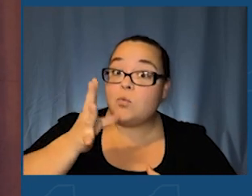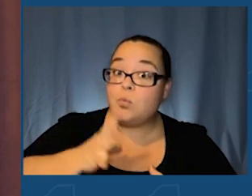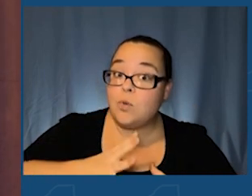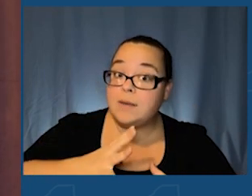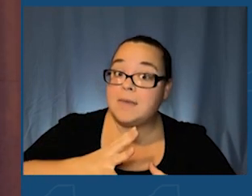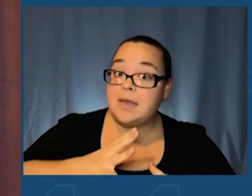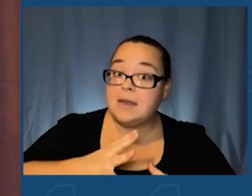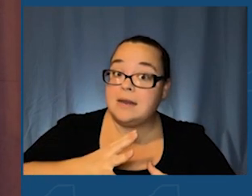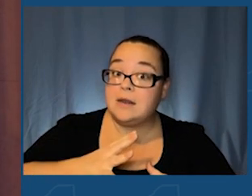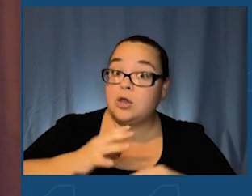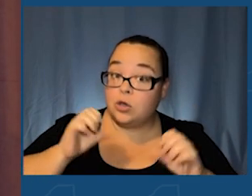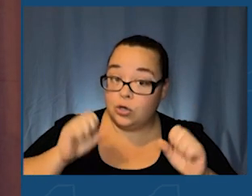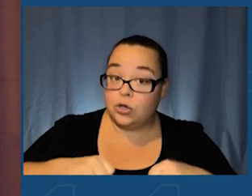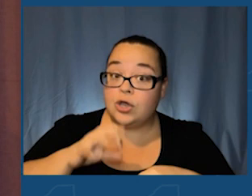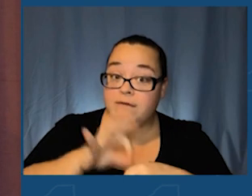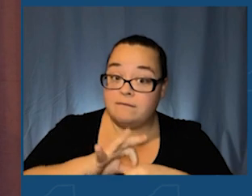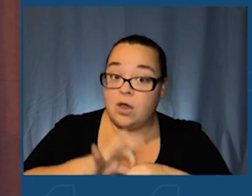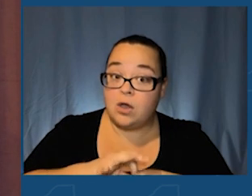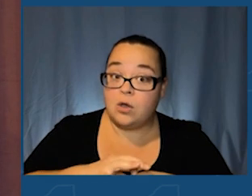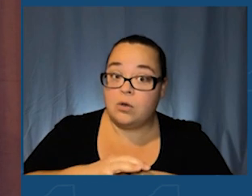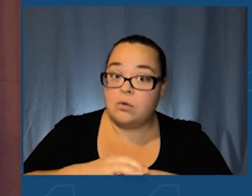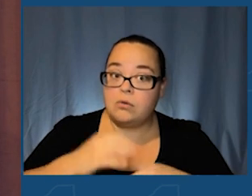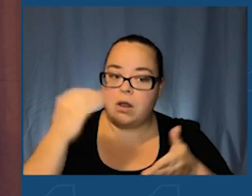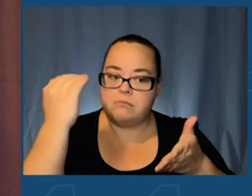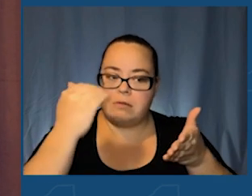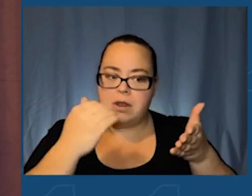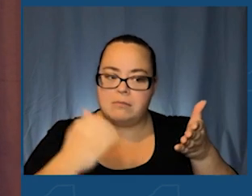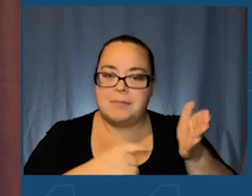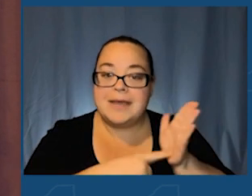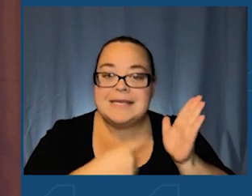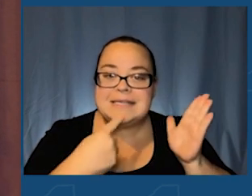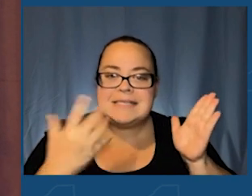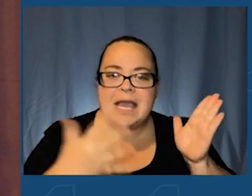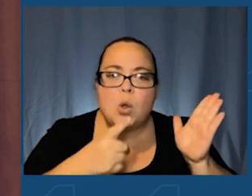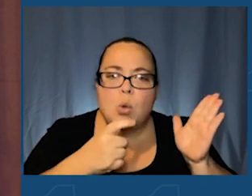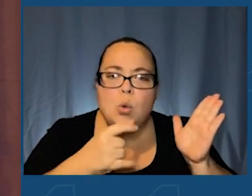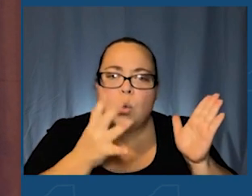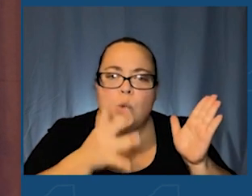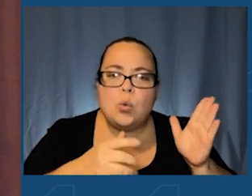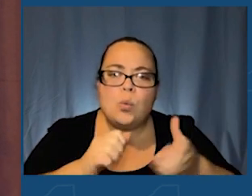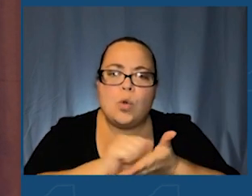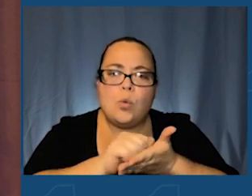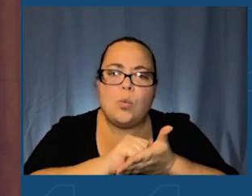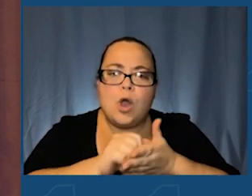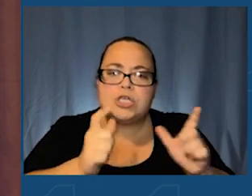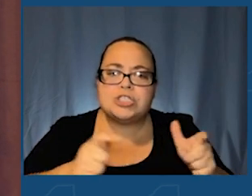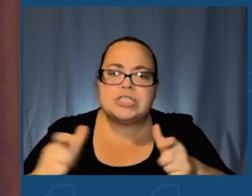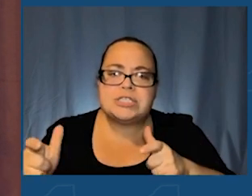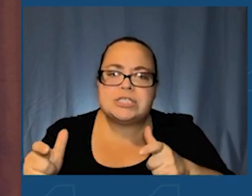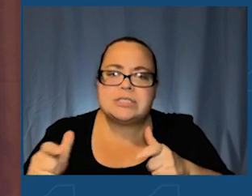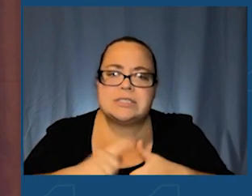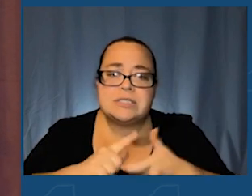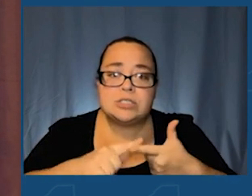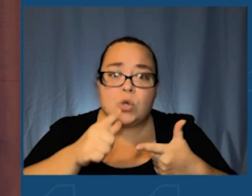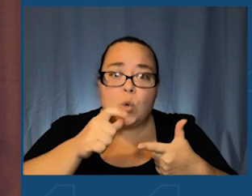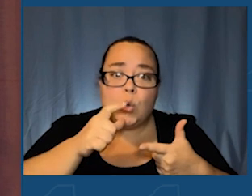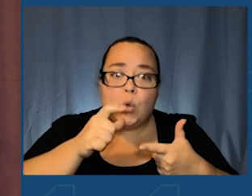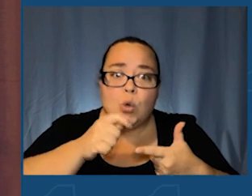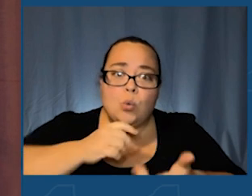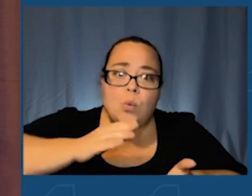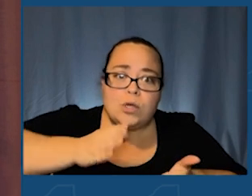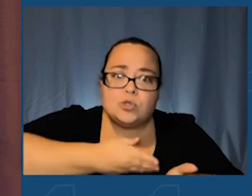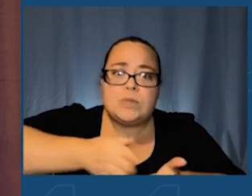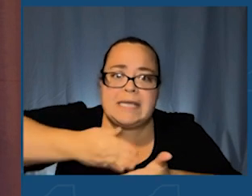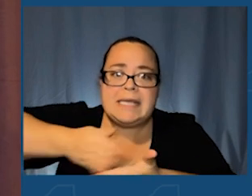horrors. Quote, unquote, who will wash the dishes? Who will handle the broom? And